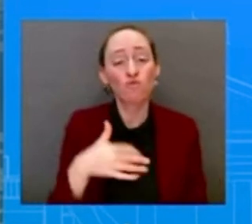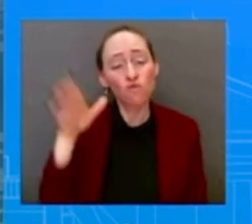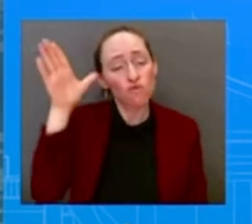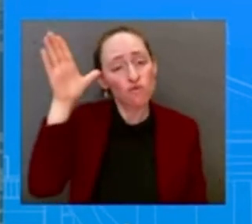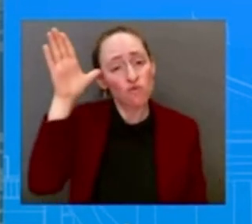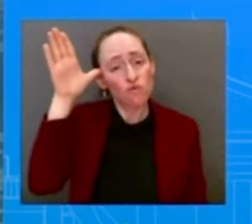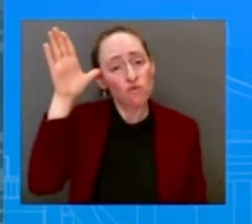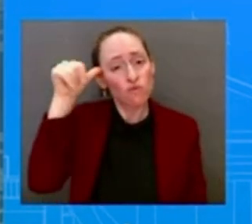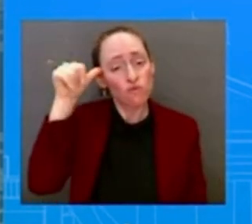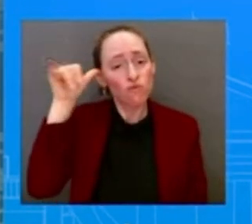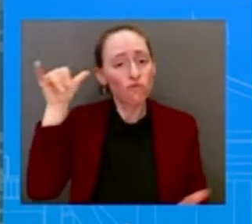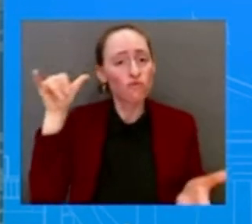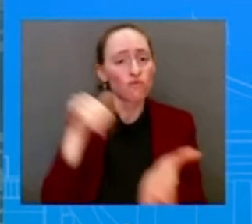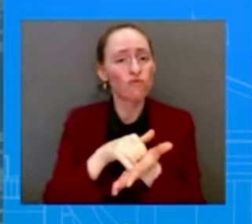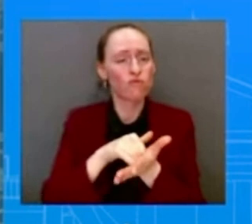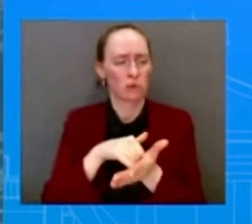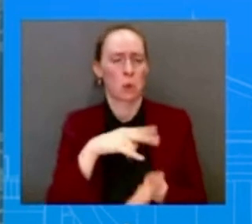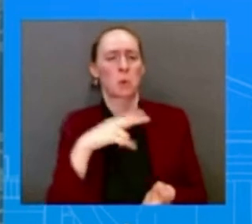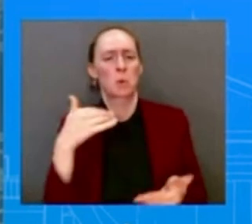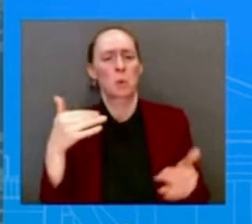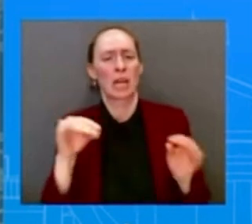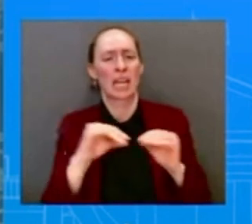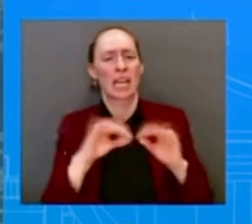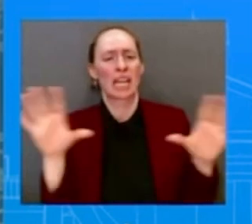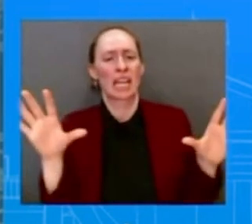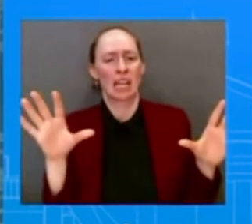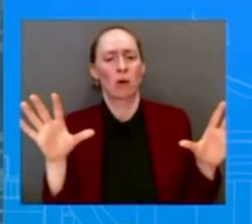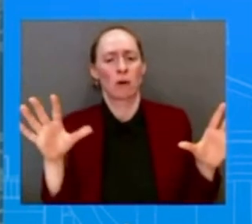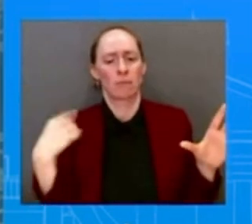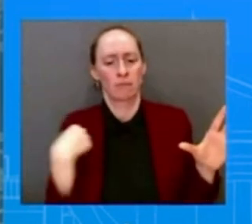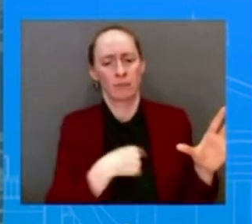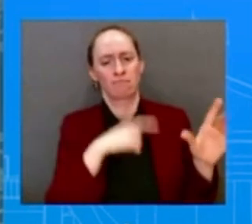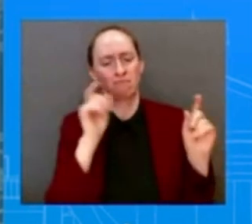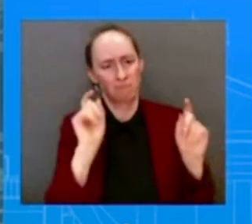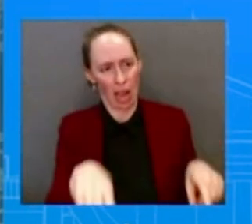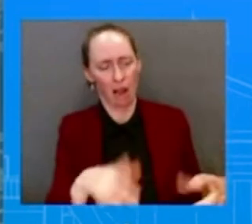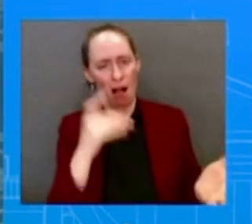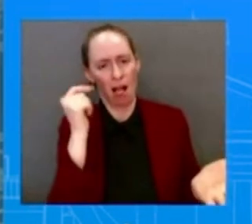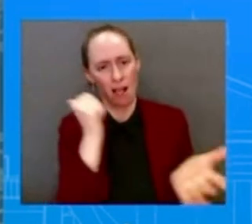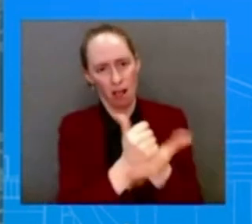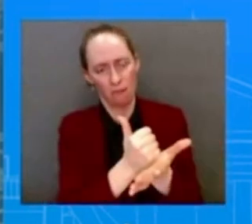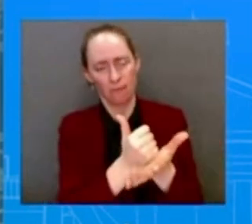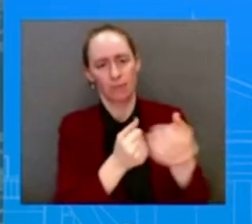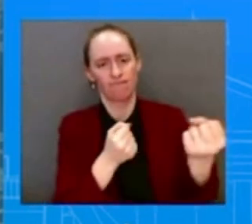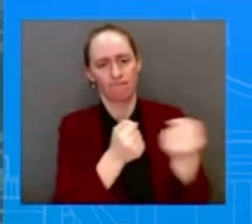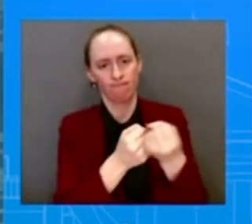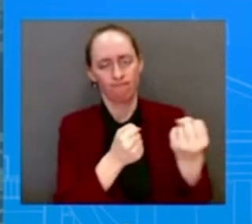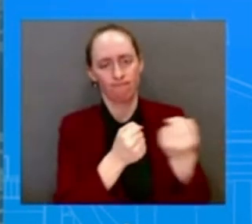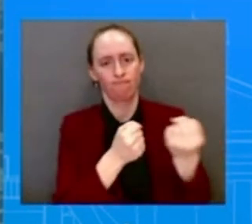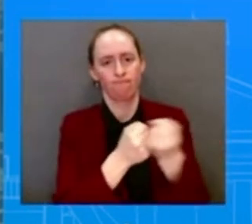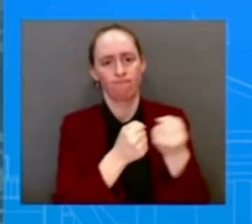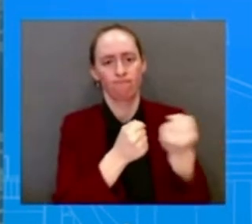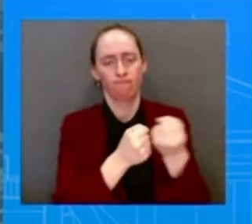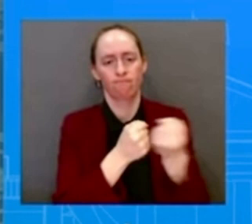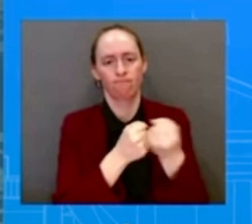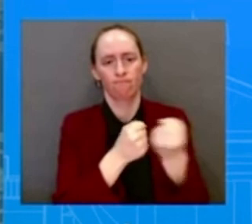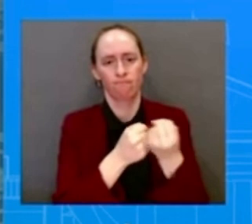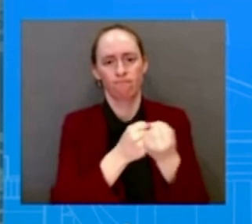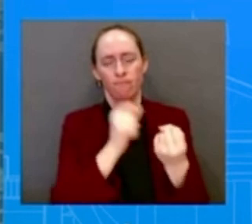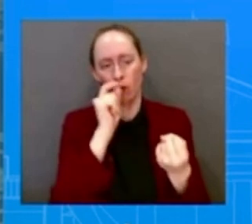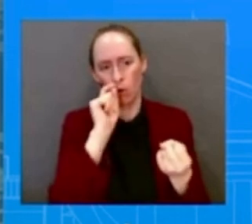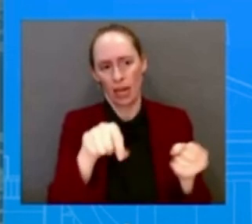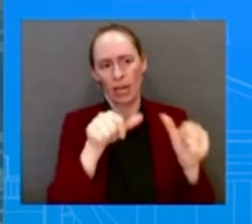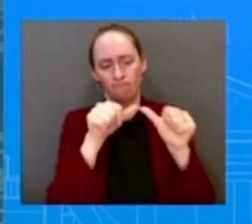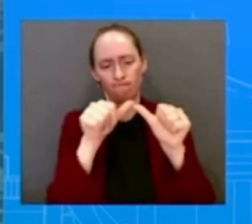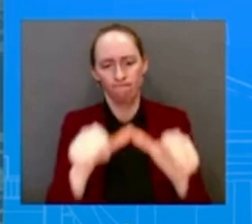sure we can help the Ukrainians succeed on the battlefield so that when President Zelensky determines it's time to negotiate, and he's the only one that can make that determination, he